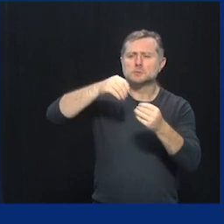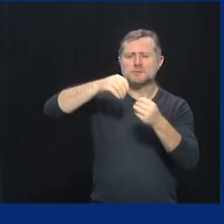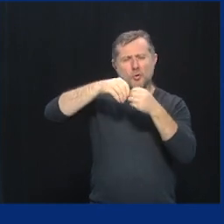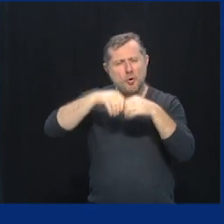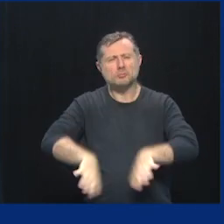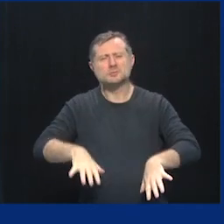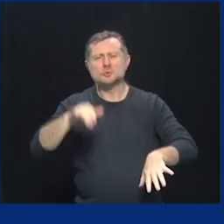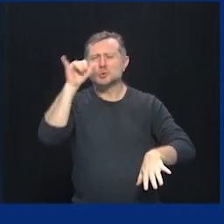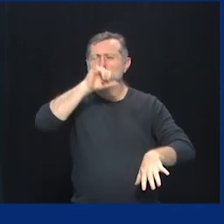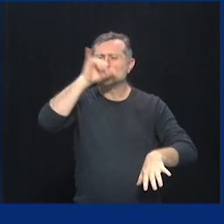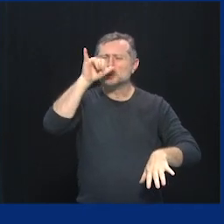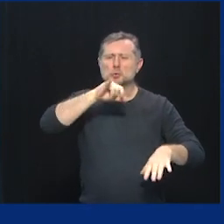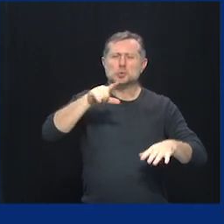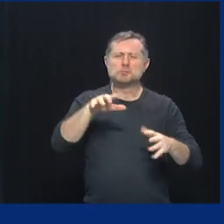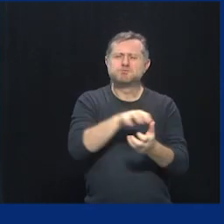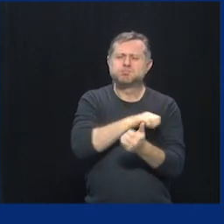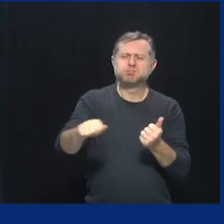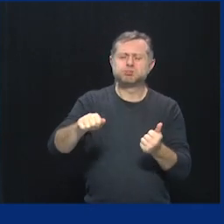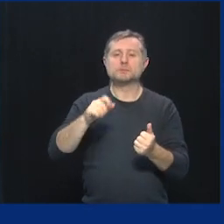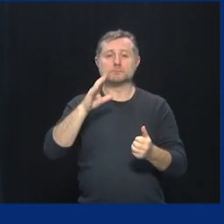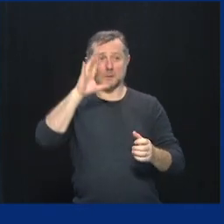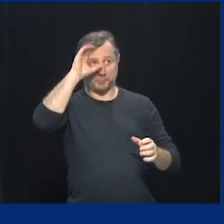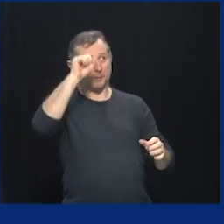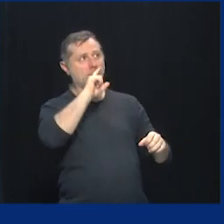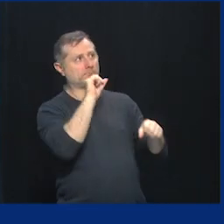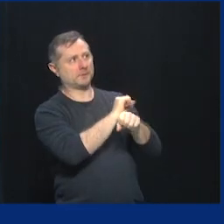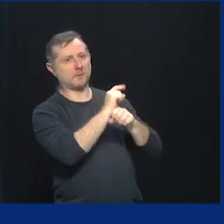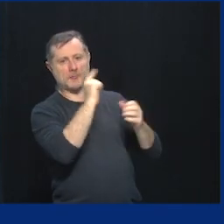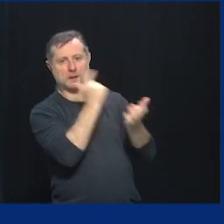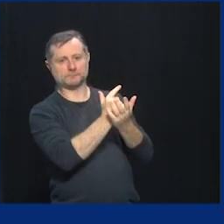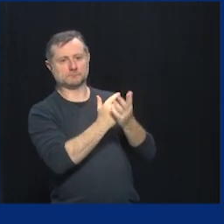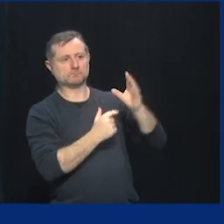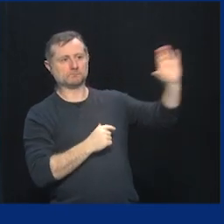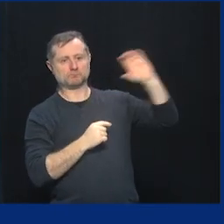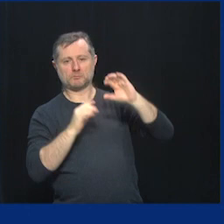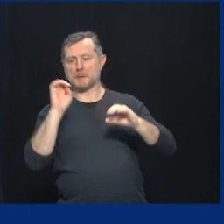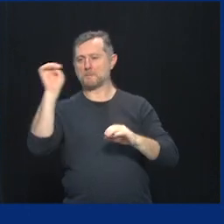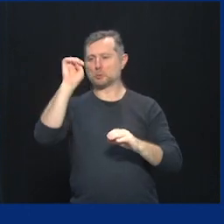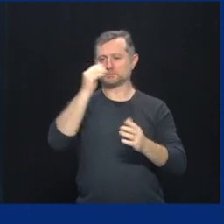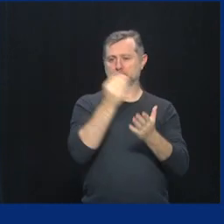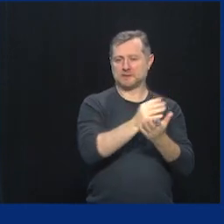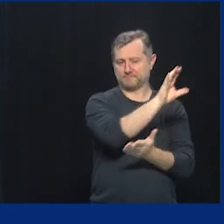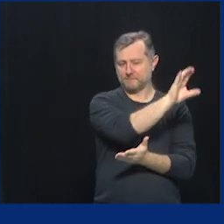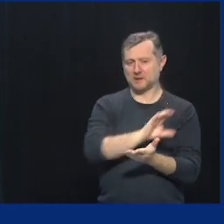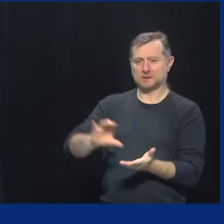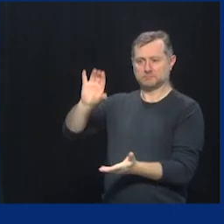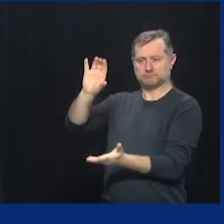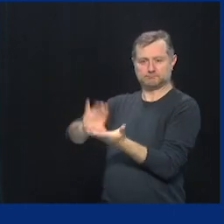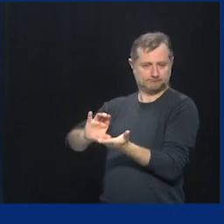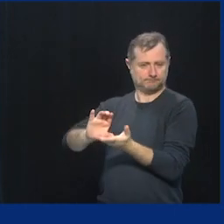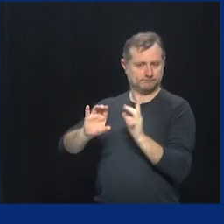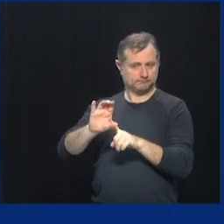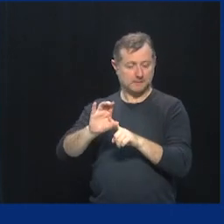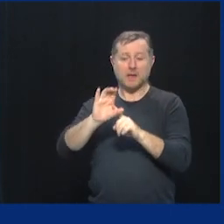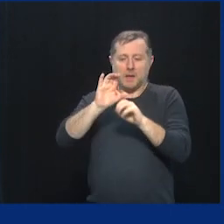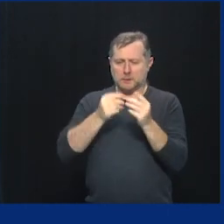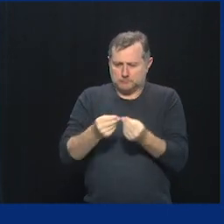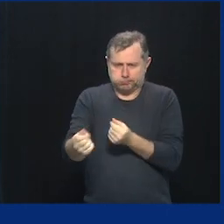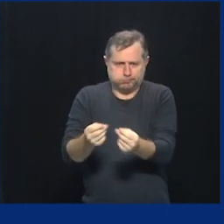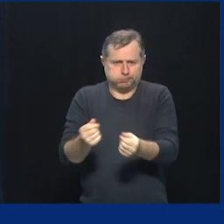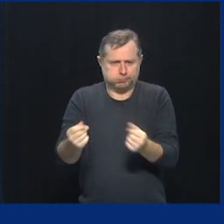guaranteed you I will approve any declaration you need, emergency declaration, so we can get the money flowing to New York, to